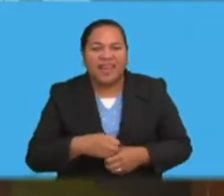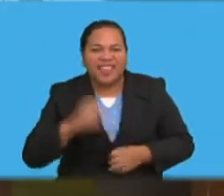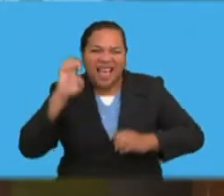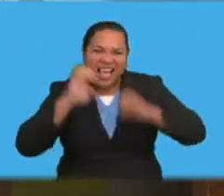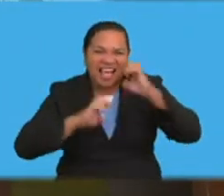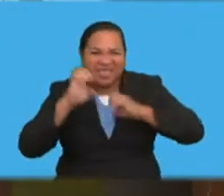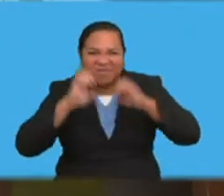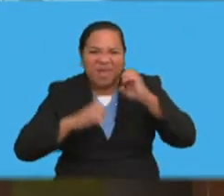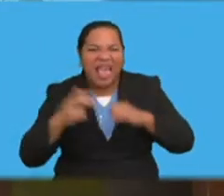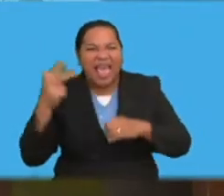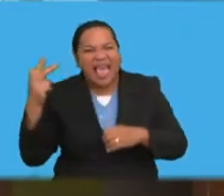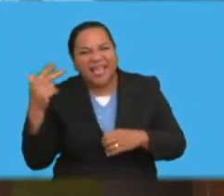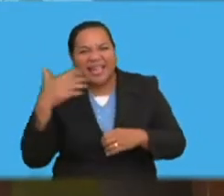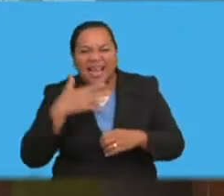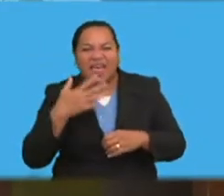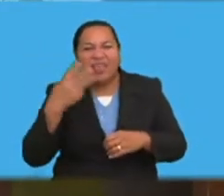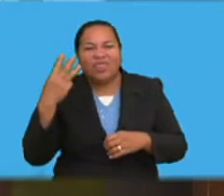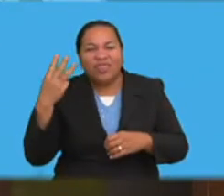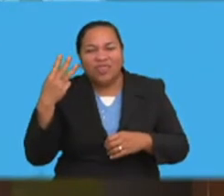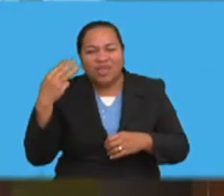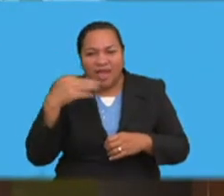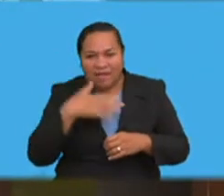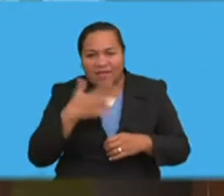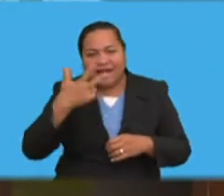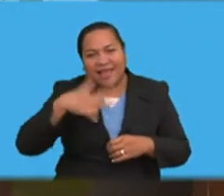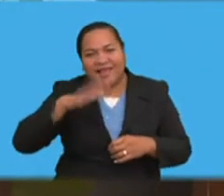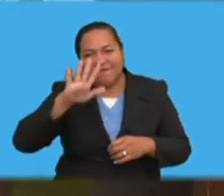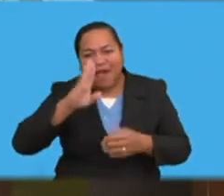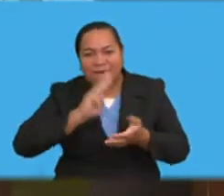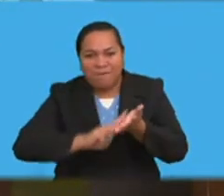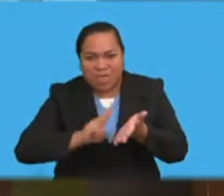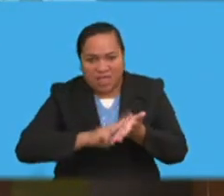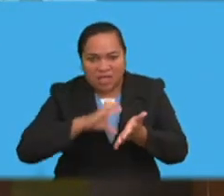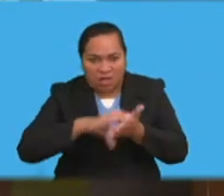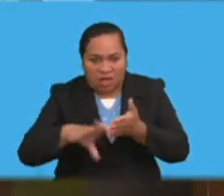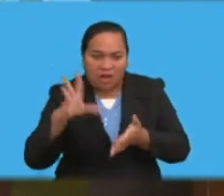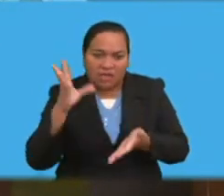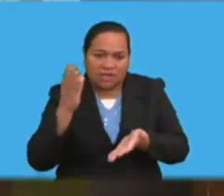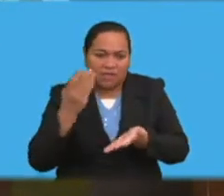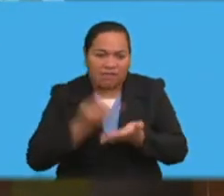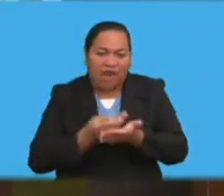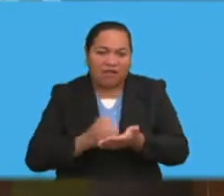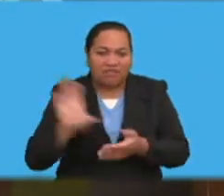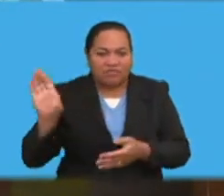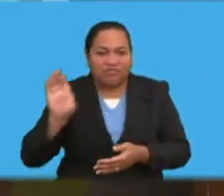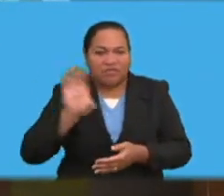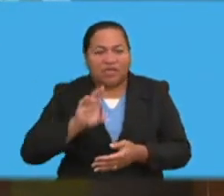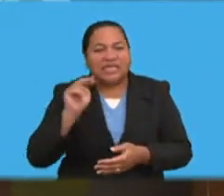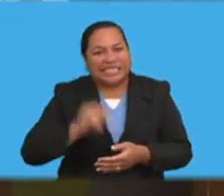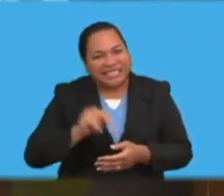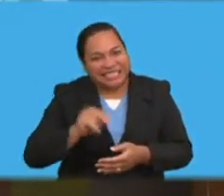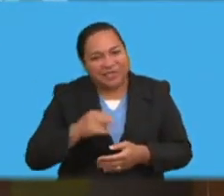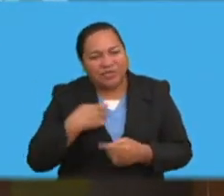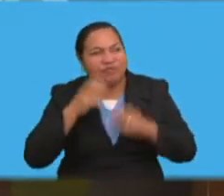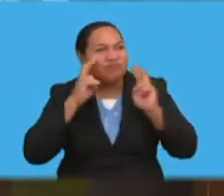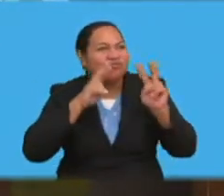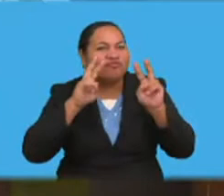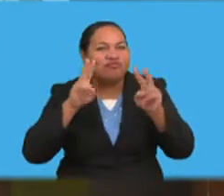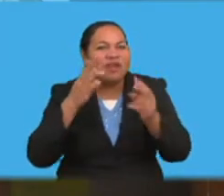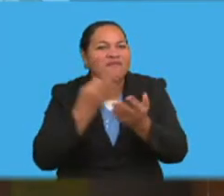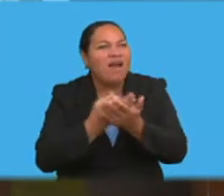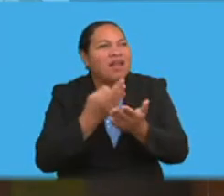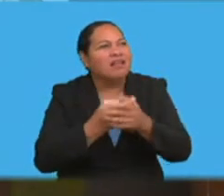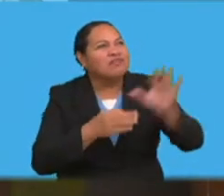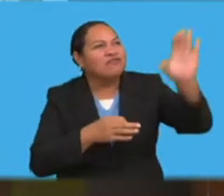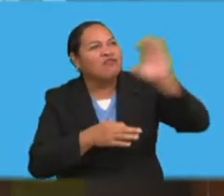around 385 million, Madam Speaker. We're looking at, Madam Speaker, getting the funding from the German